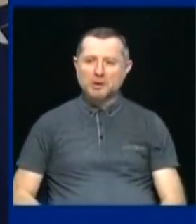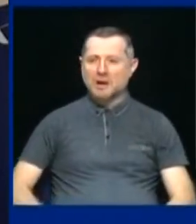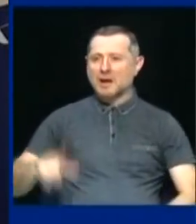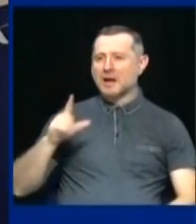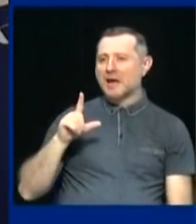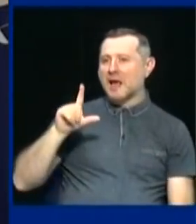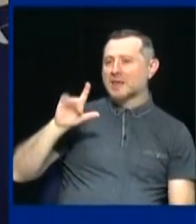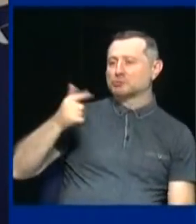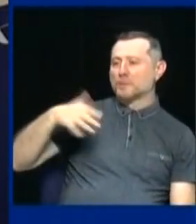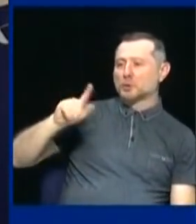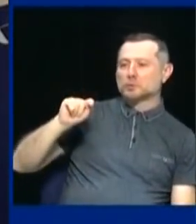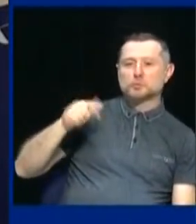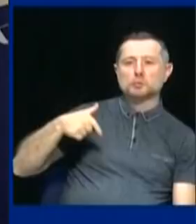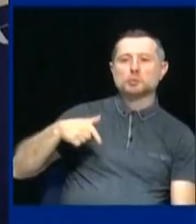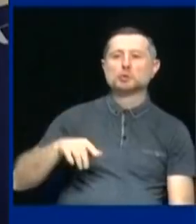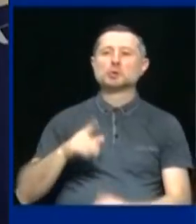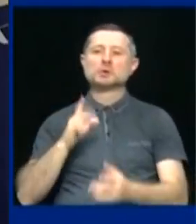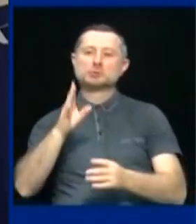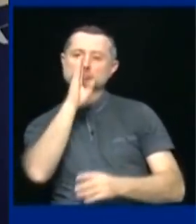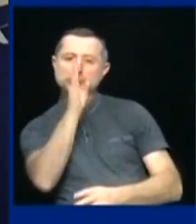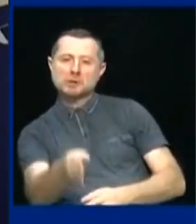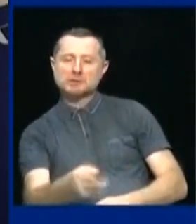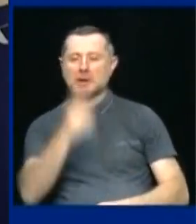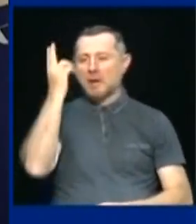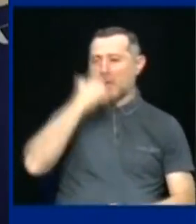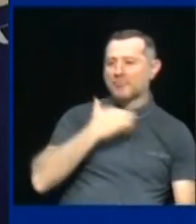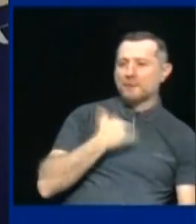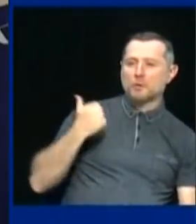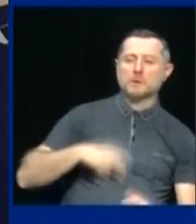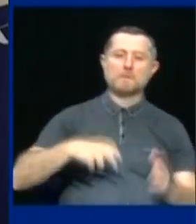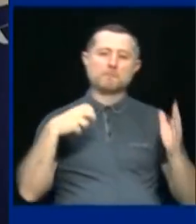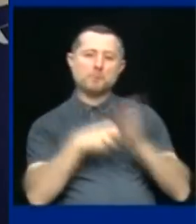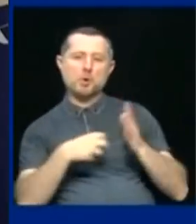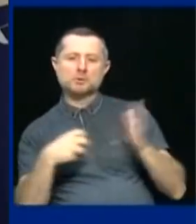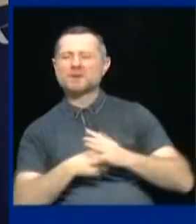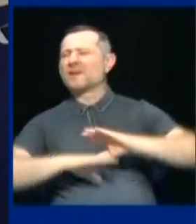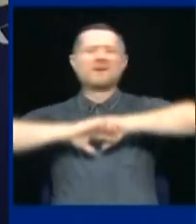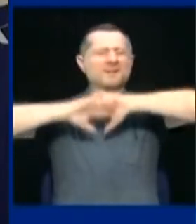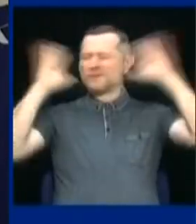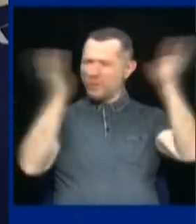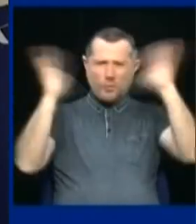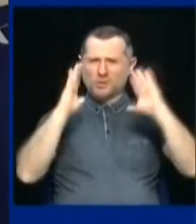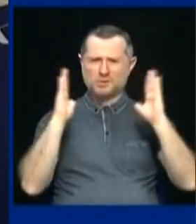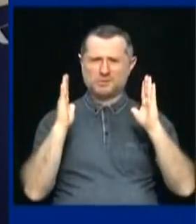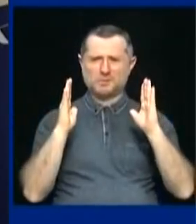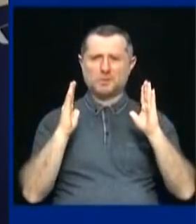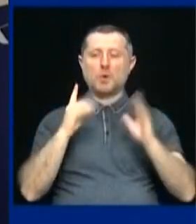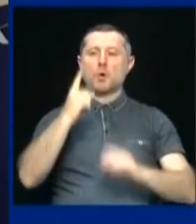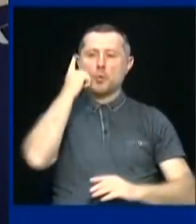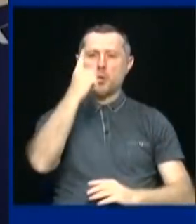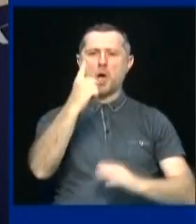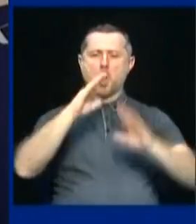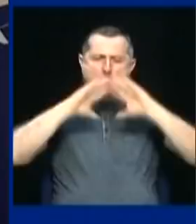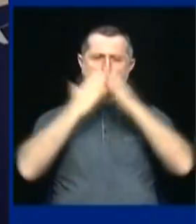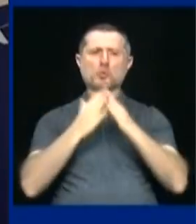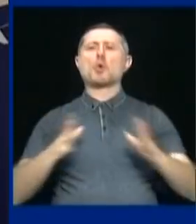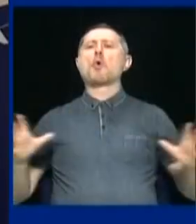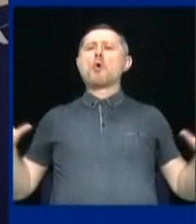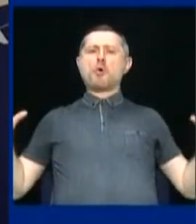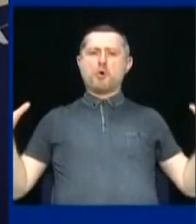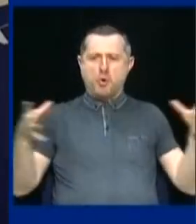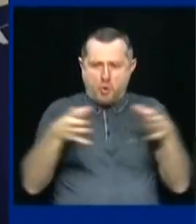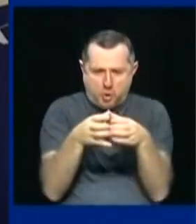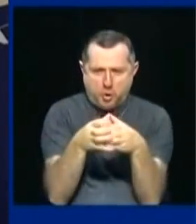Jewish, Muslim, Protestant or Catholic New Yorkers, but as one community, one family, the family of